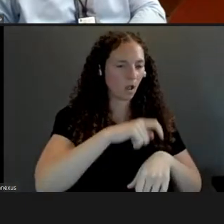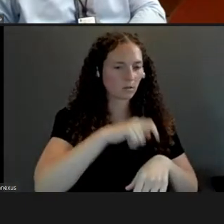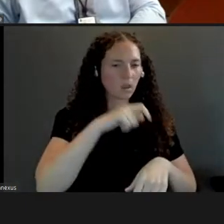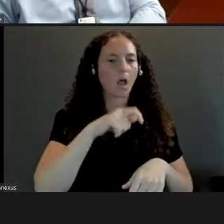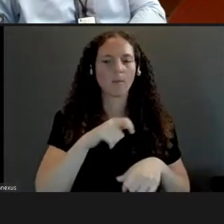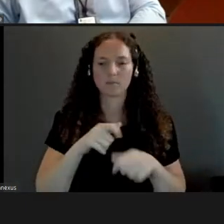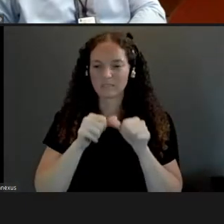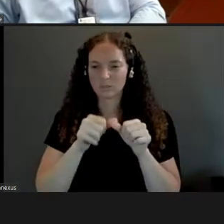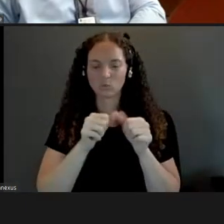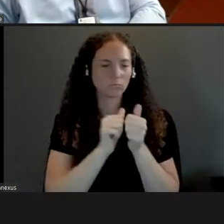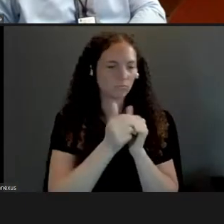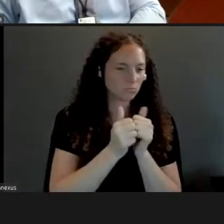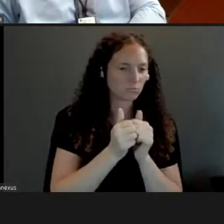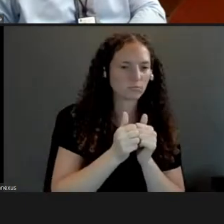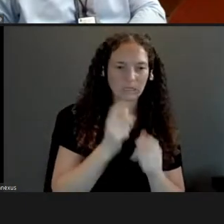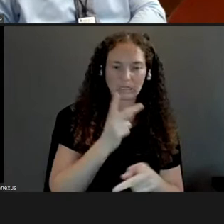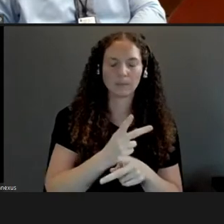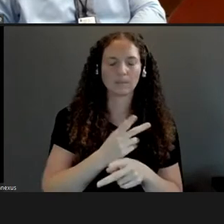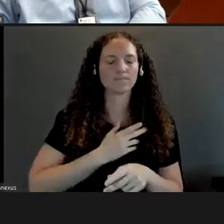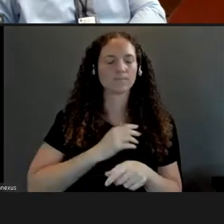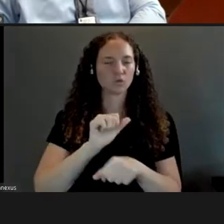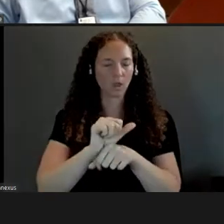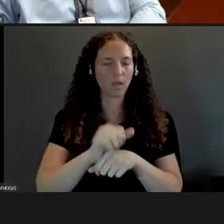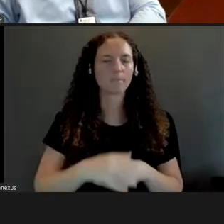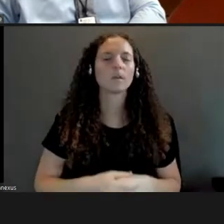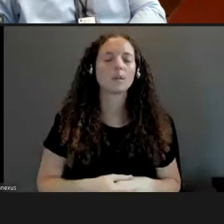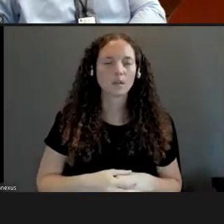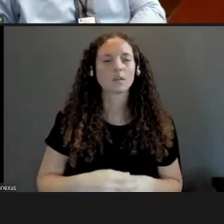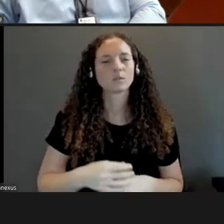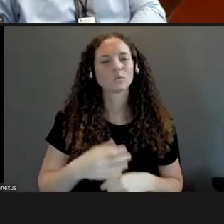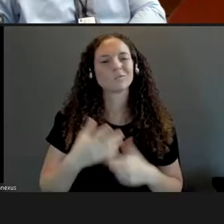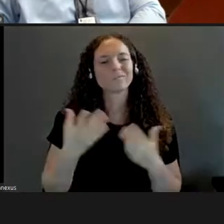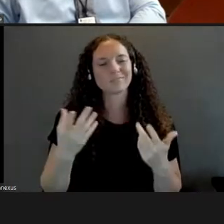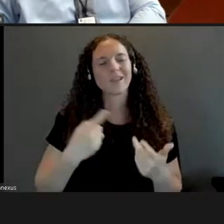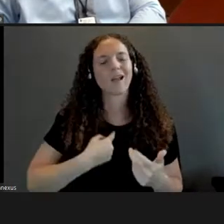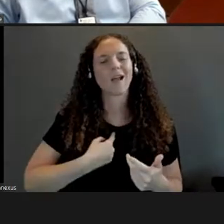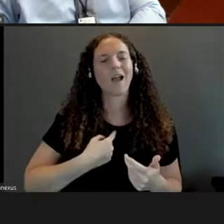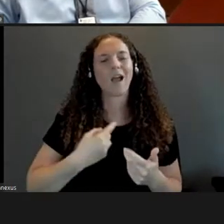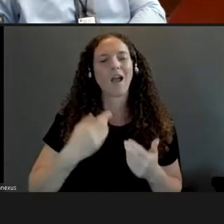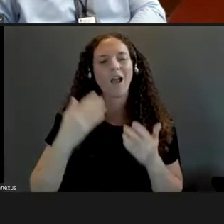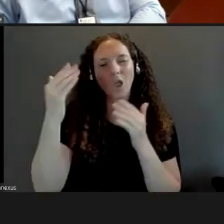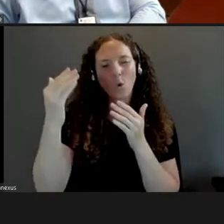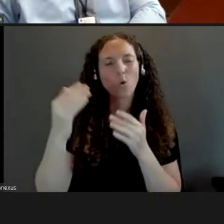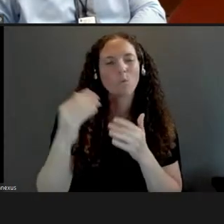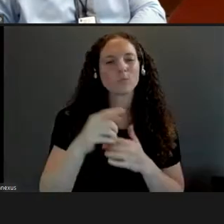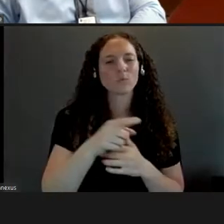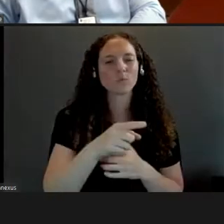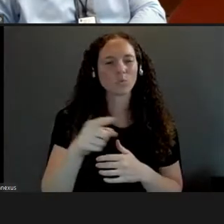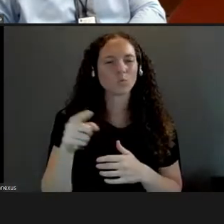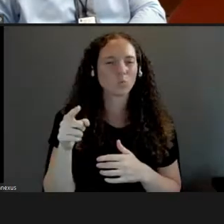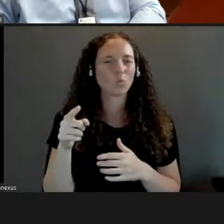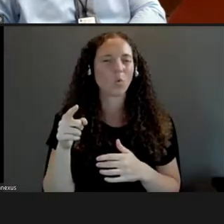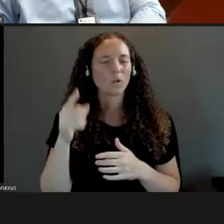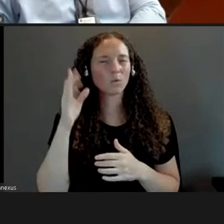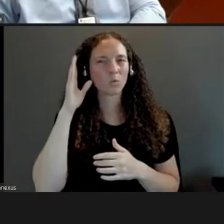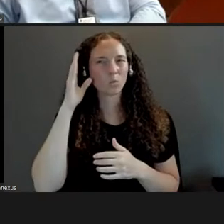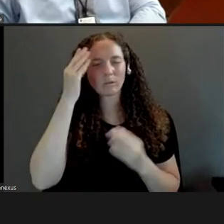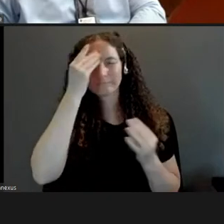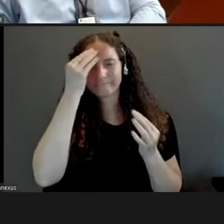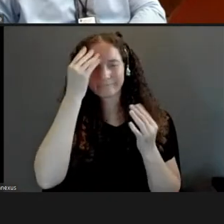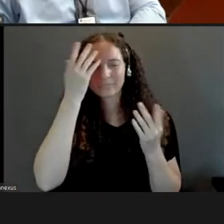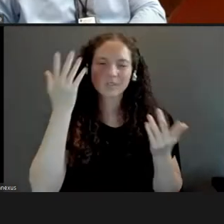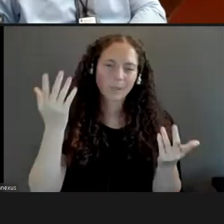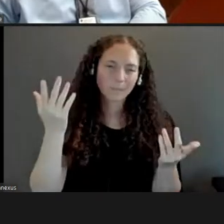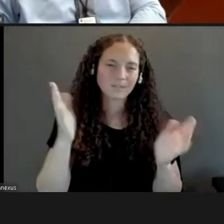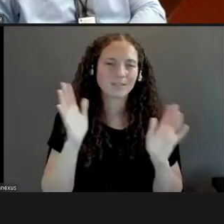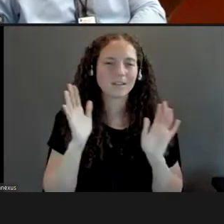jobs. I really hope this is taken into consideration. Again, I echo all the other sentiments expressed